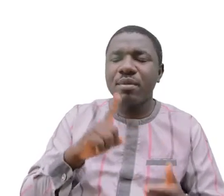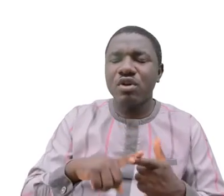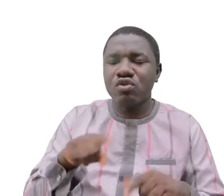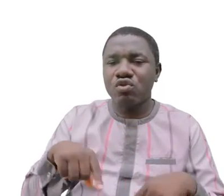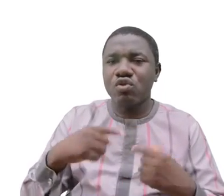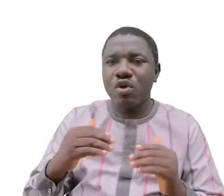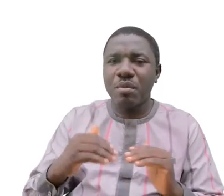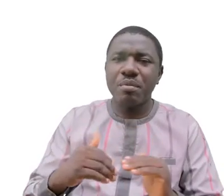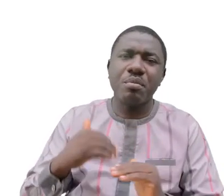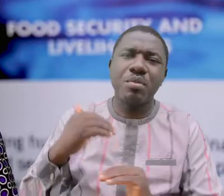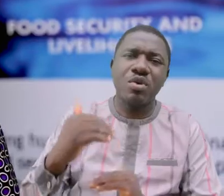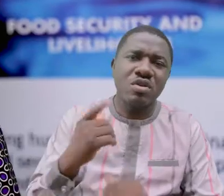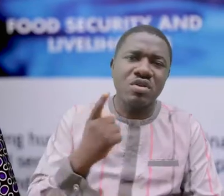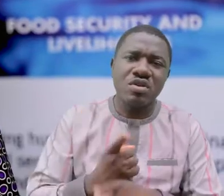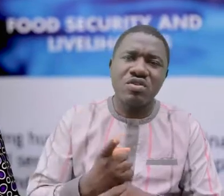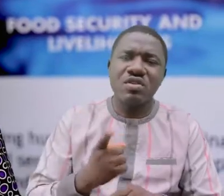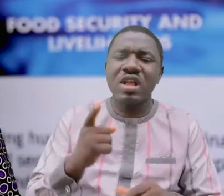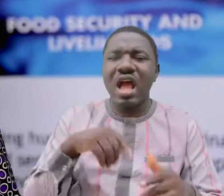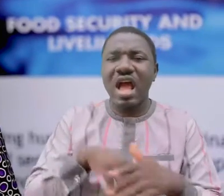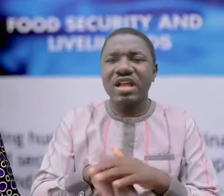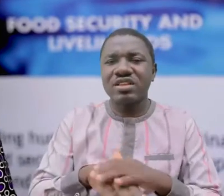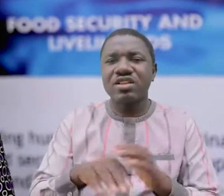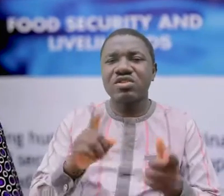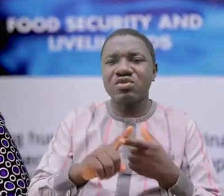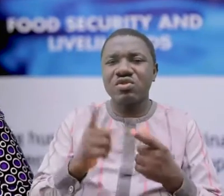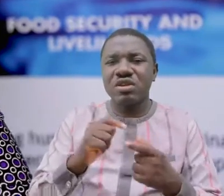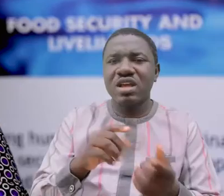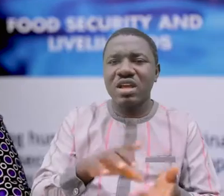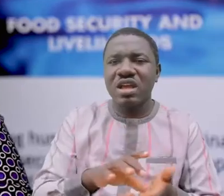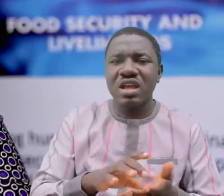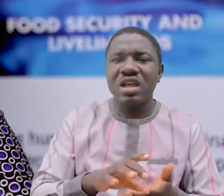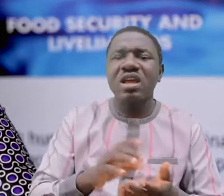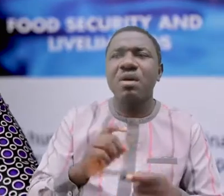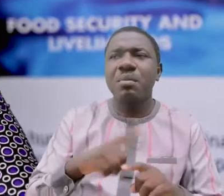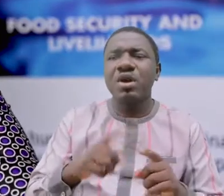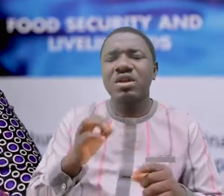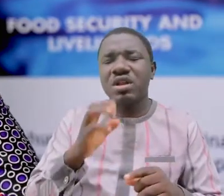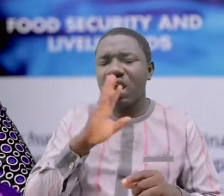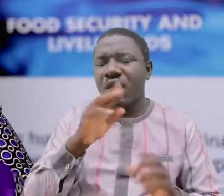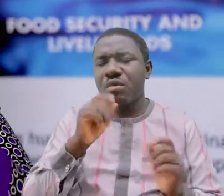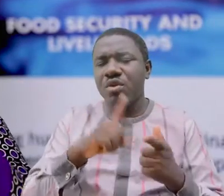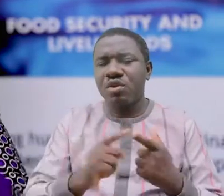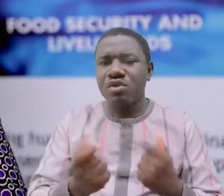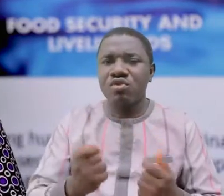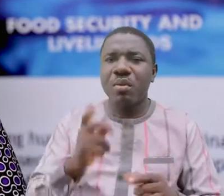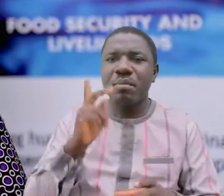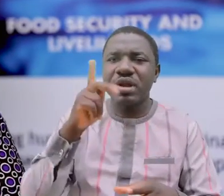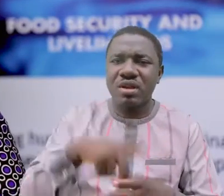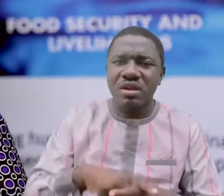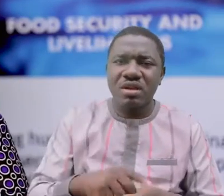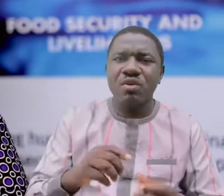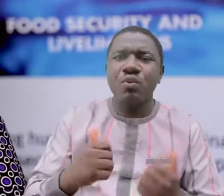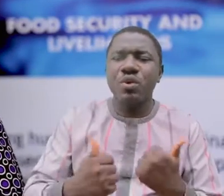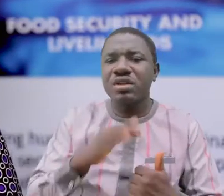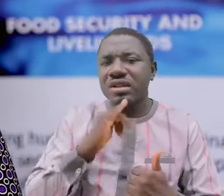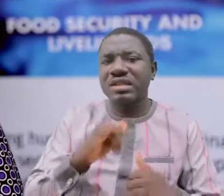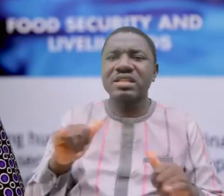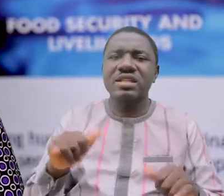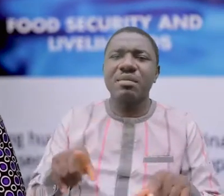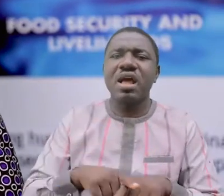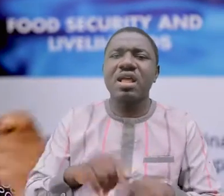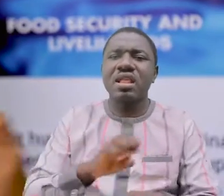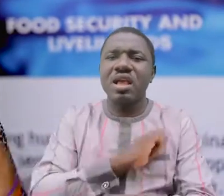cash, women are able to go beyond just access to the cash, but they are able to voice out,